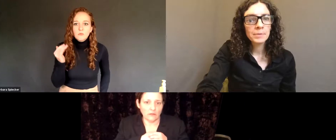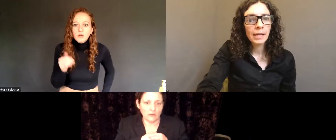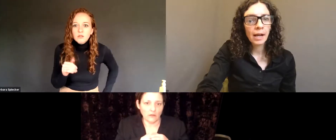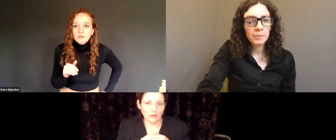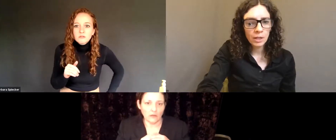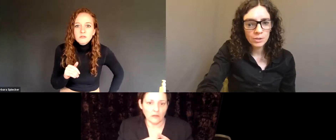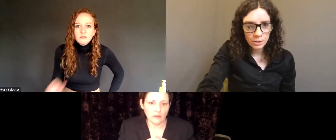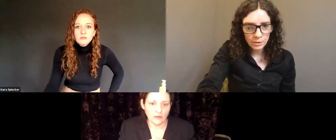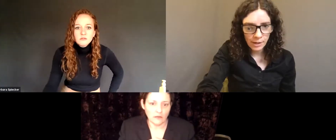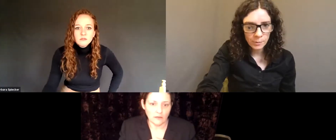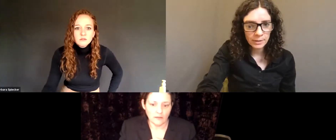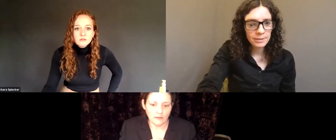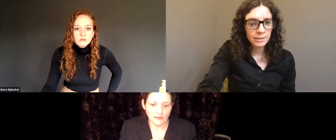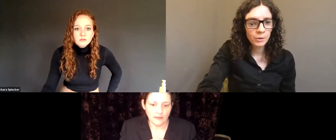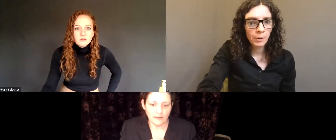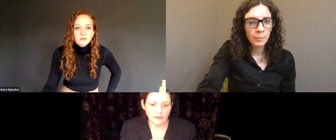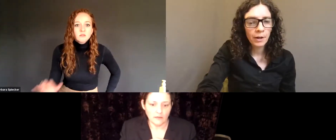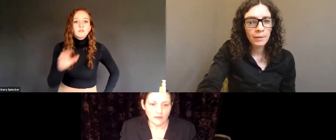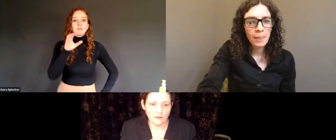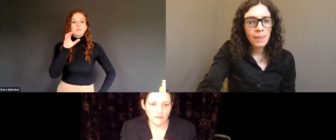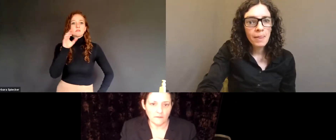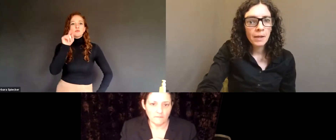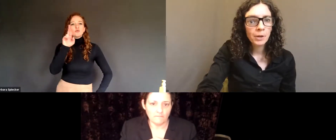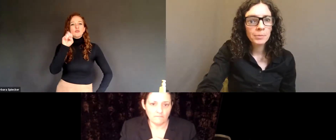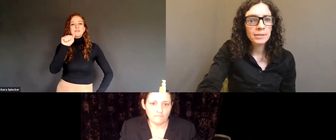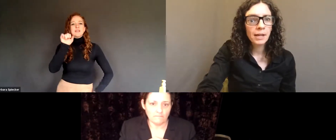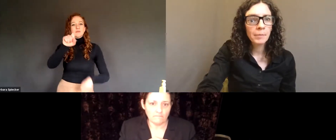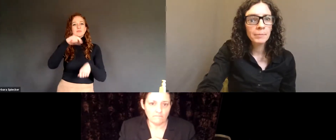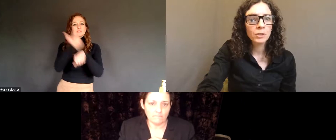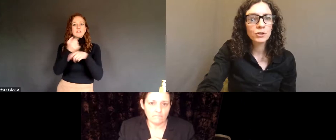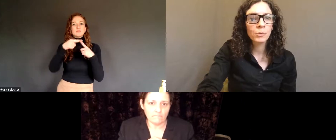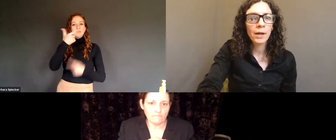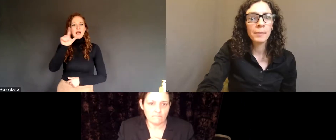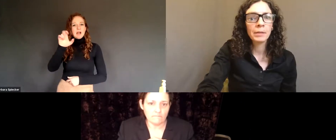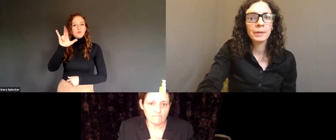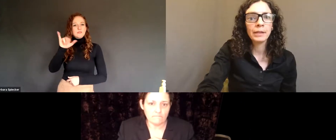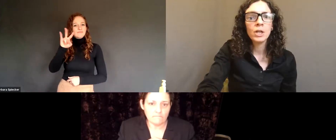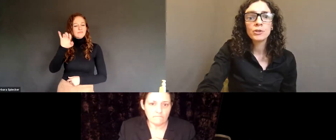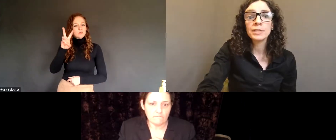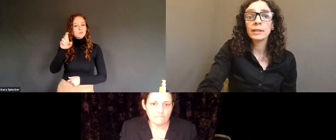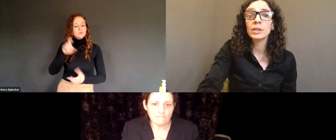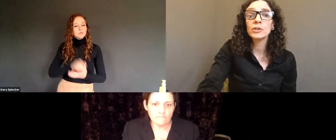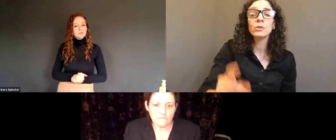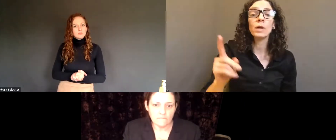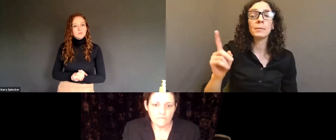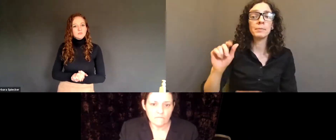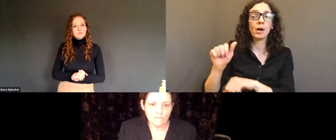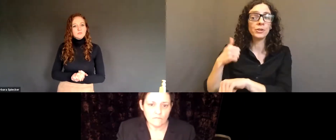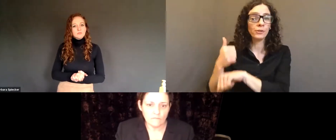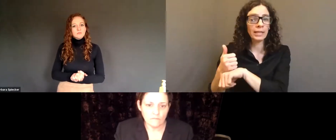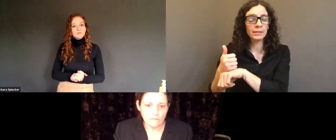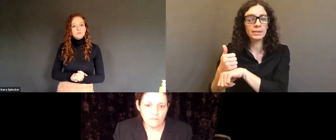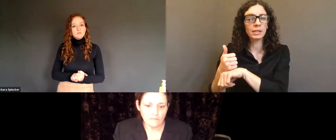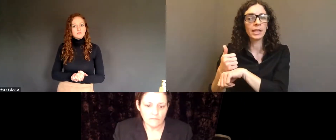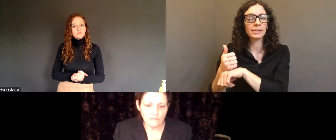And Deb's saying, I'm not sure that everyone can see you, Barbara. And Barbara says, yeah, I'm not sure why that might be. Teresa, could you, on